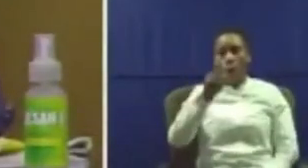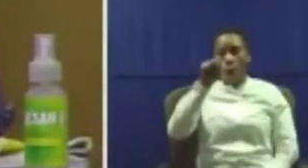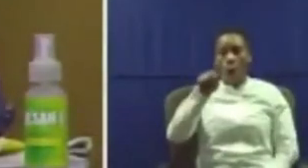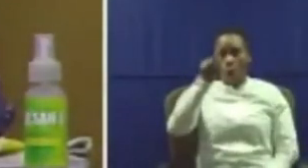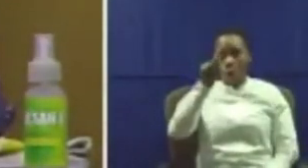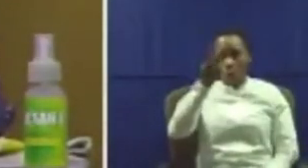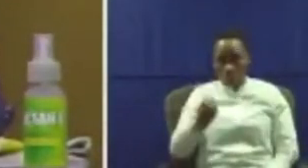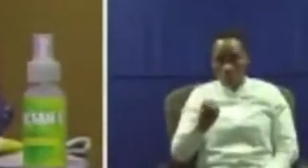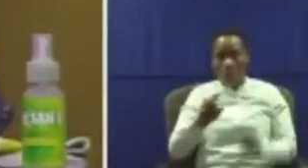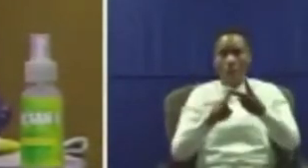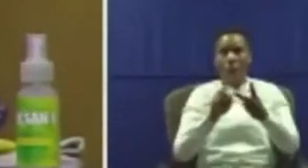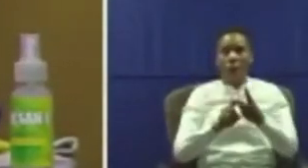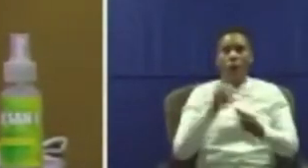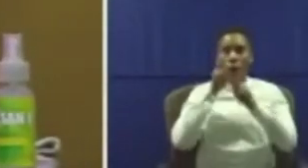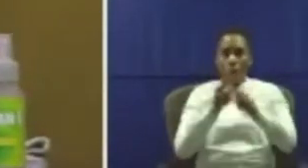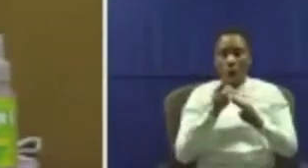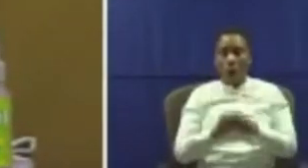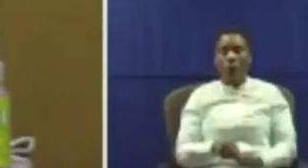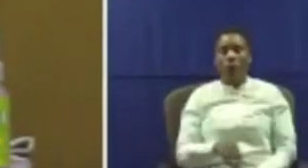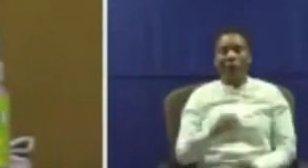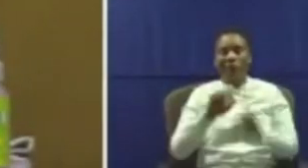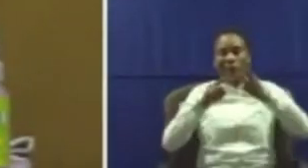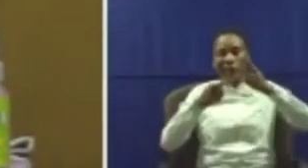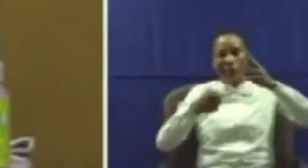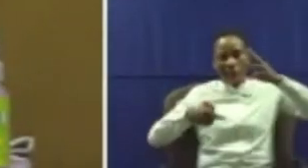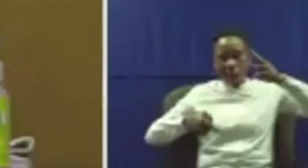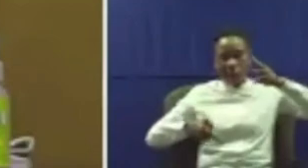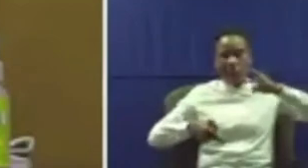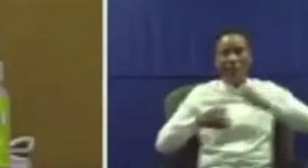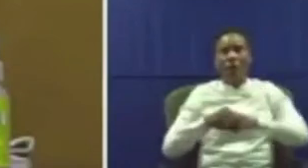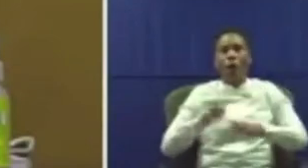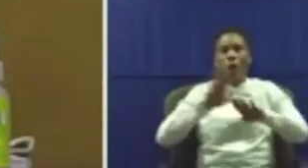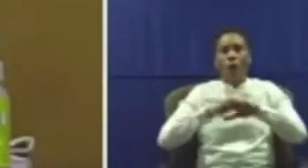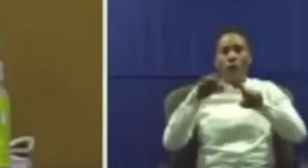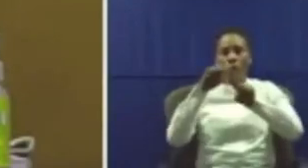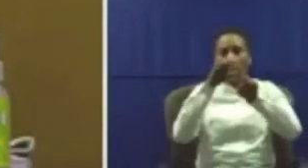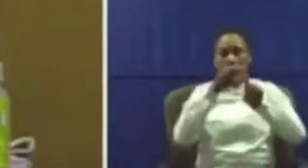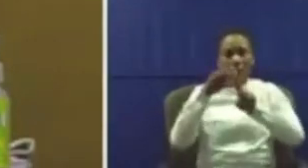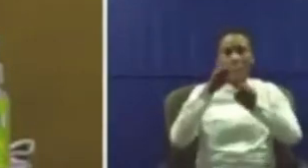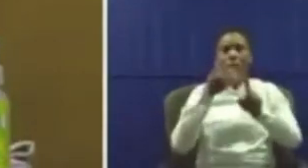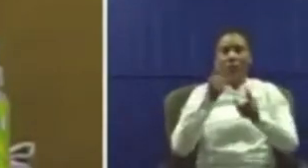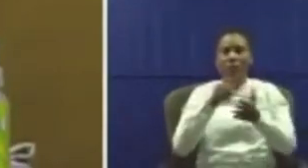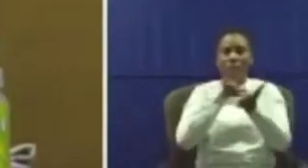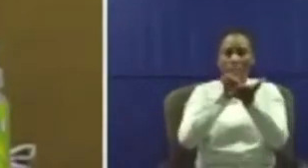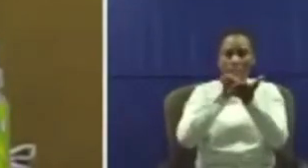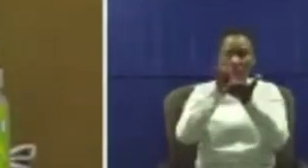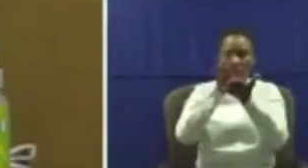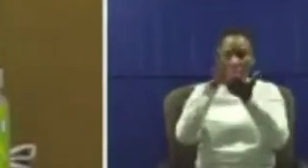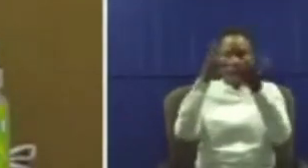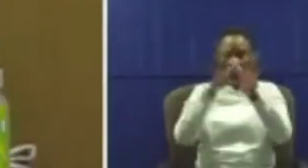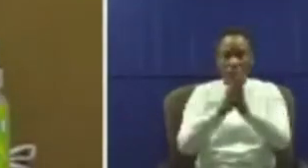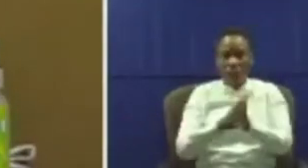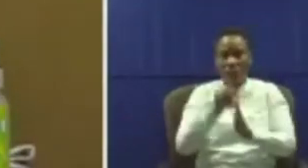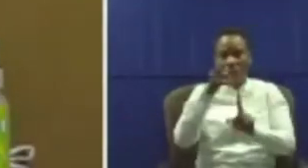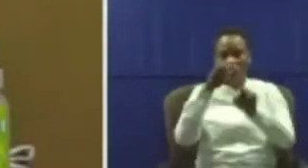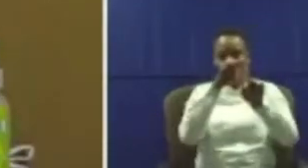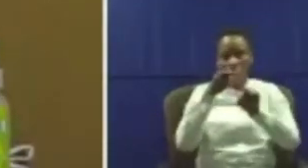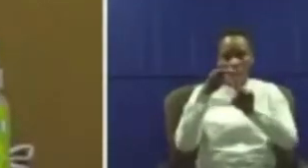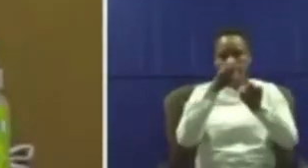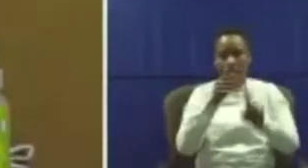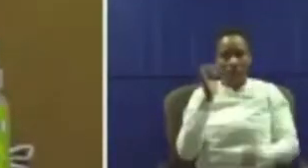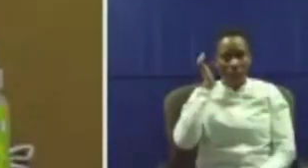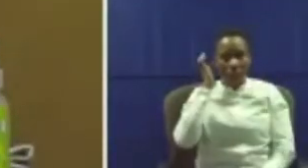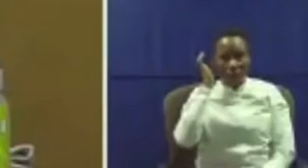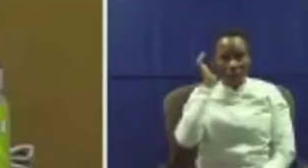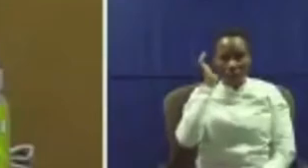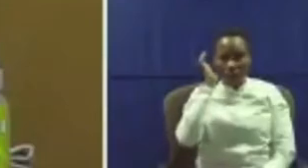Honorable Mkatmatulela, and Honorable, yes, those people, honorable members must leave the house. Shut out by you.